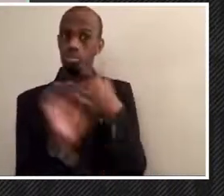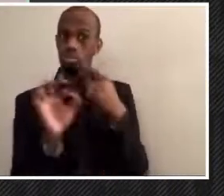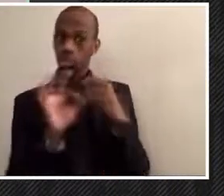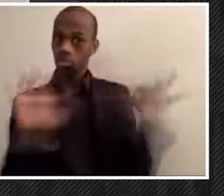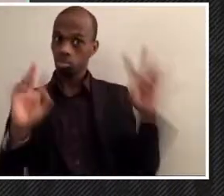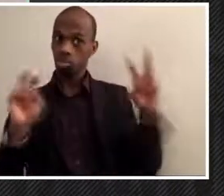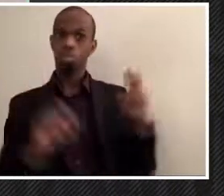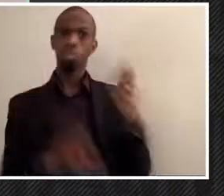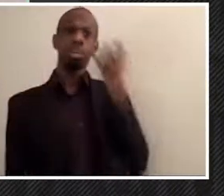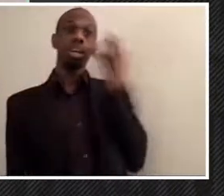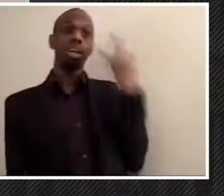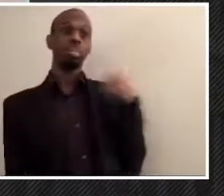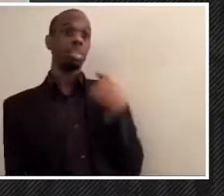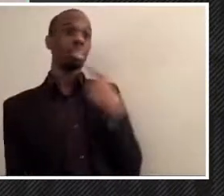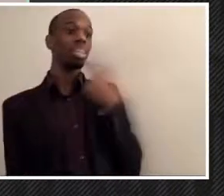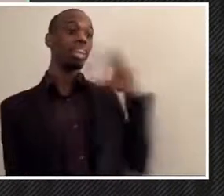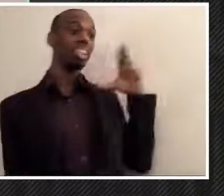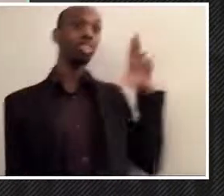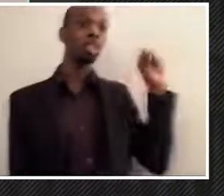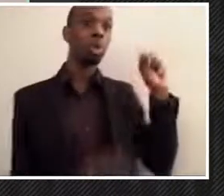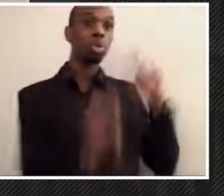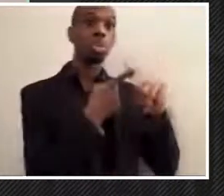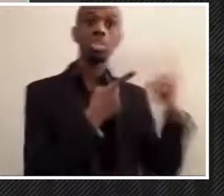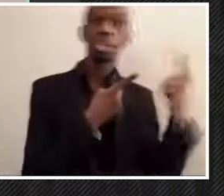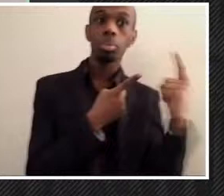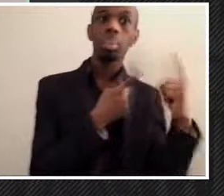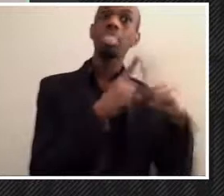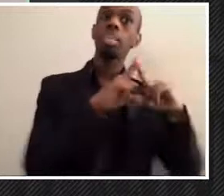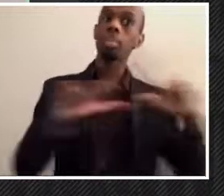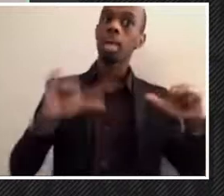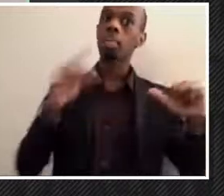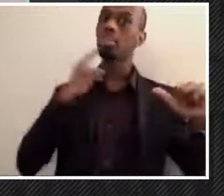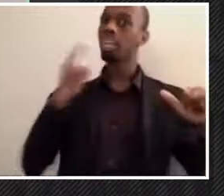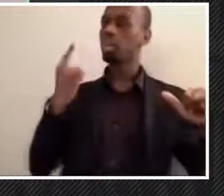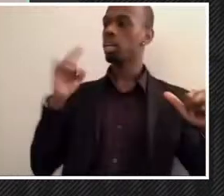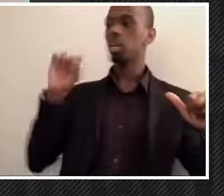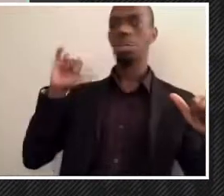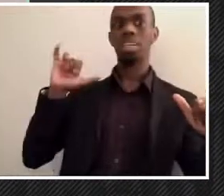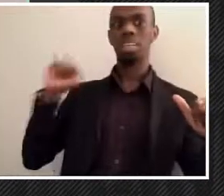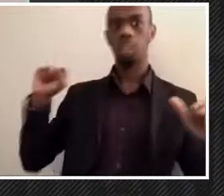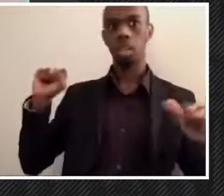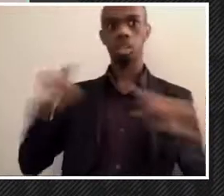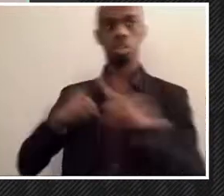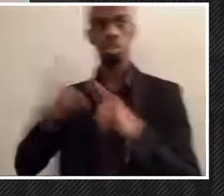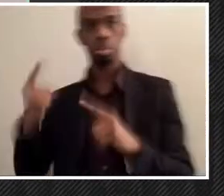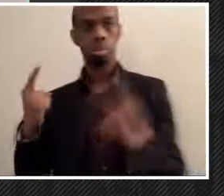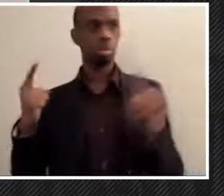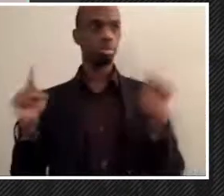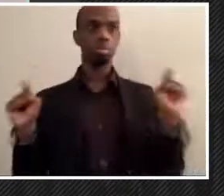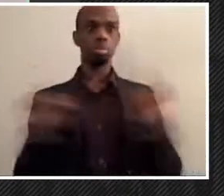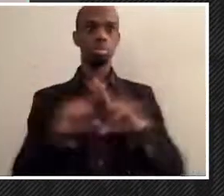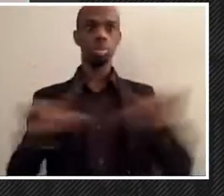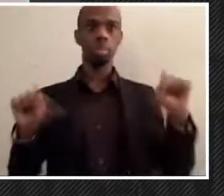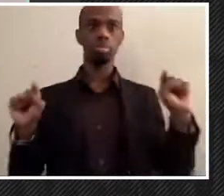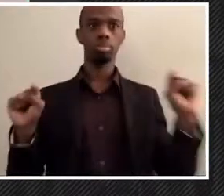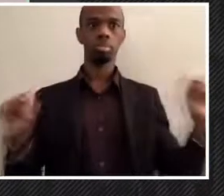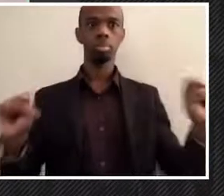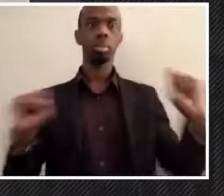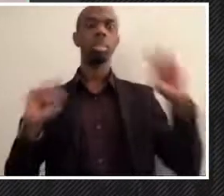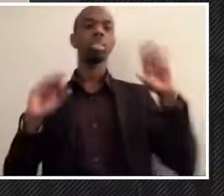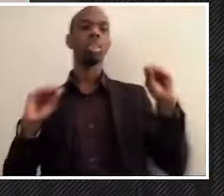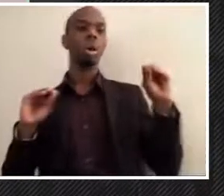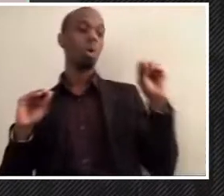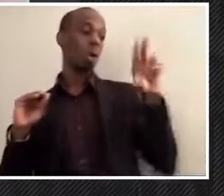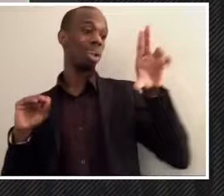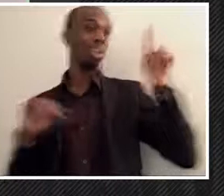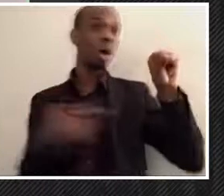saying yes to something. And before we say no to something, we have to have crafted what that yes looks like. And